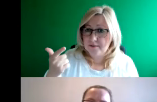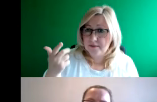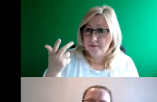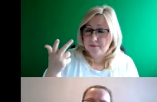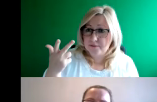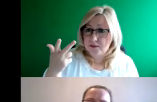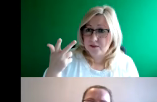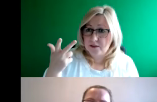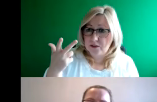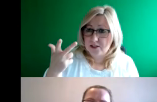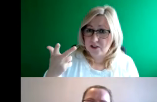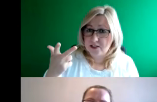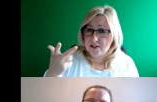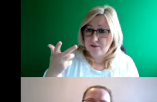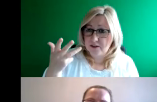formal,